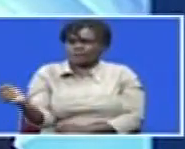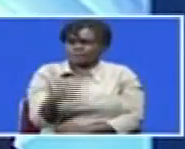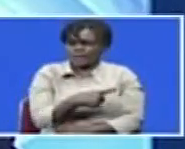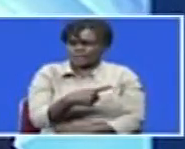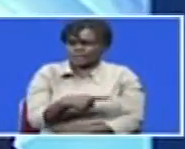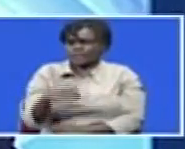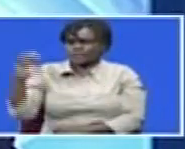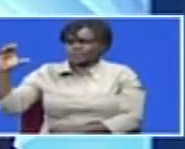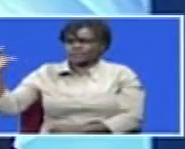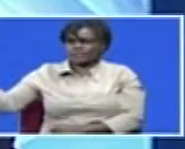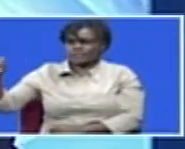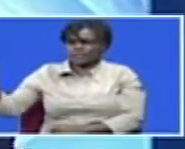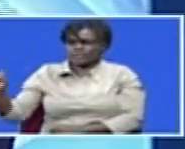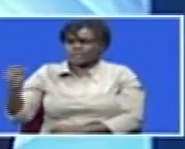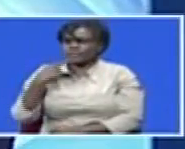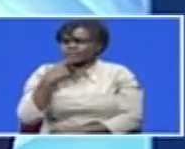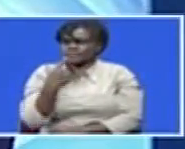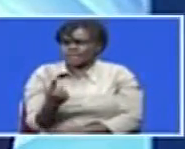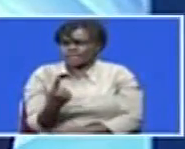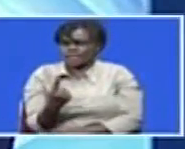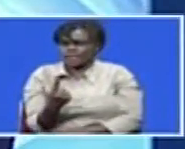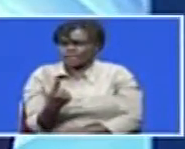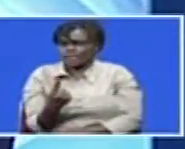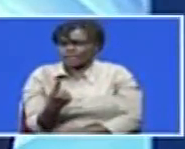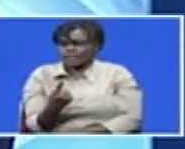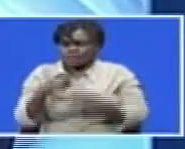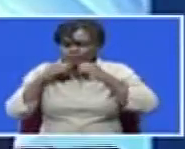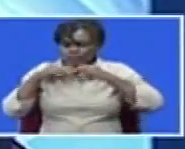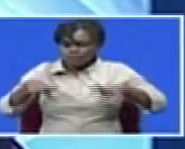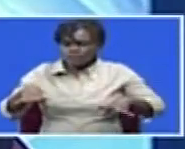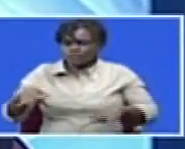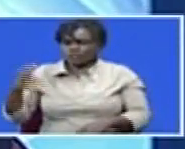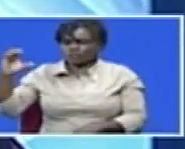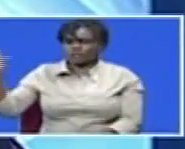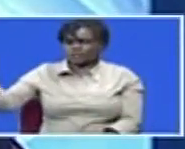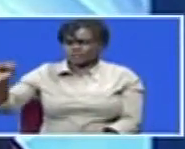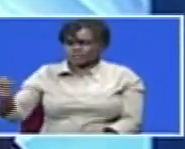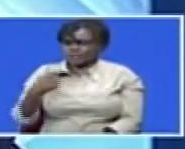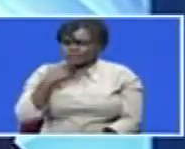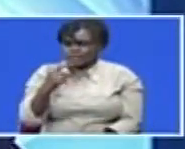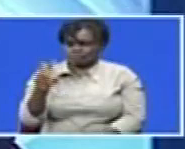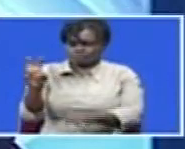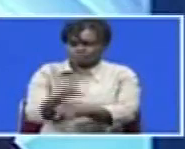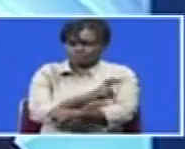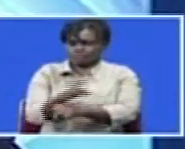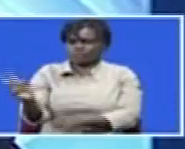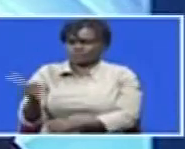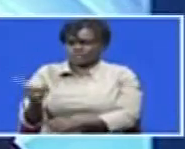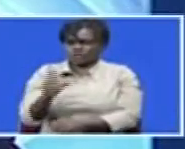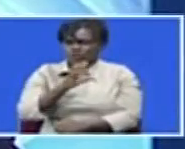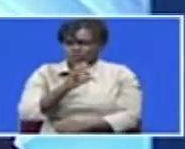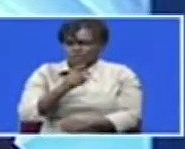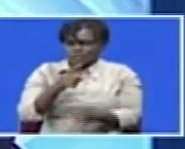by a cabinet secretary at the center of a corruption storm. Devolution cabinet secretary says an assessment of her ministry